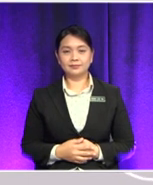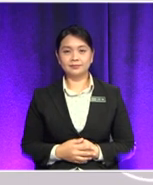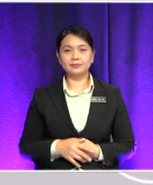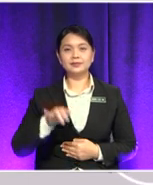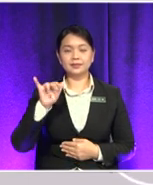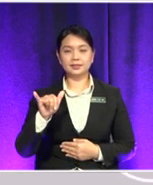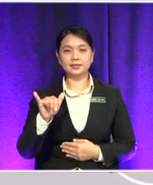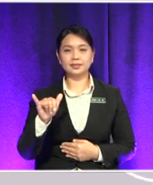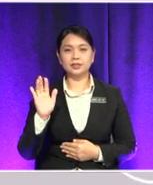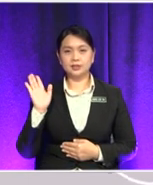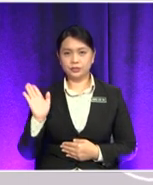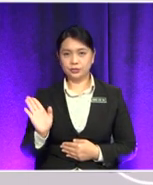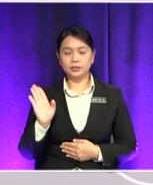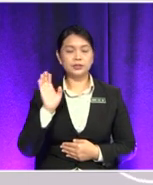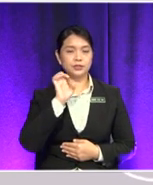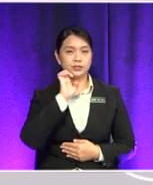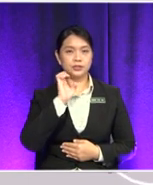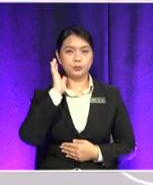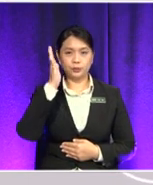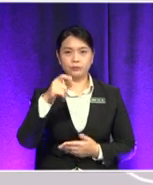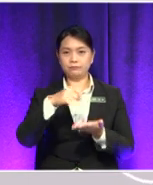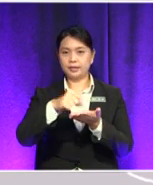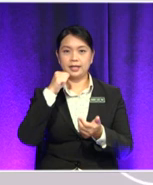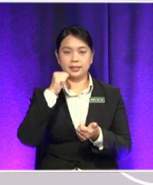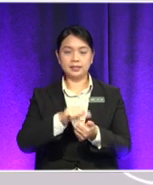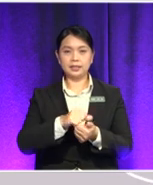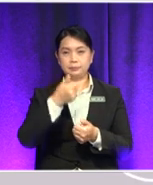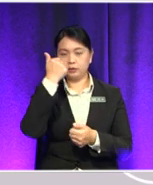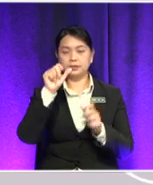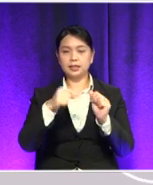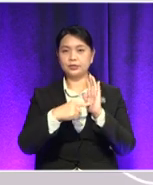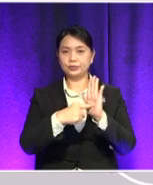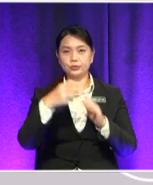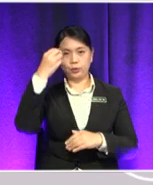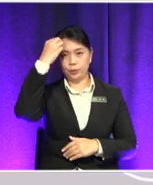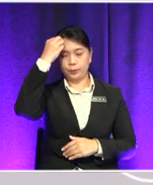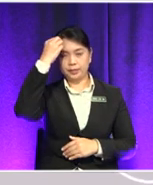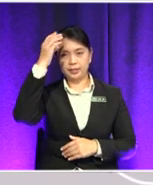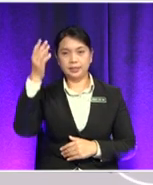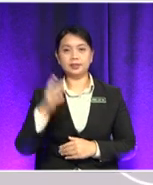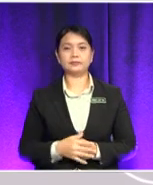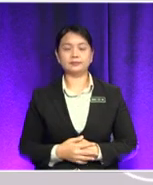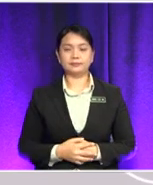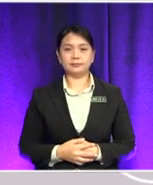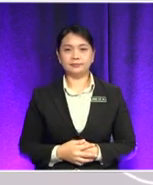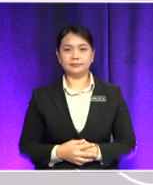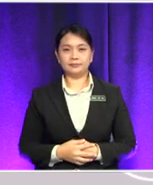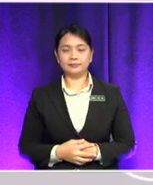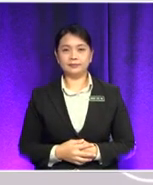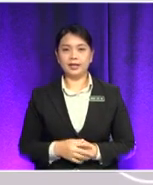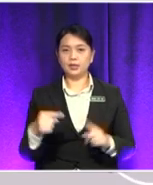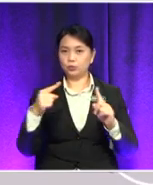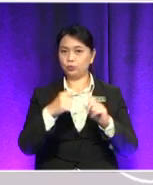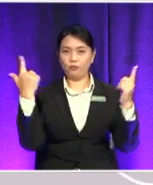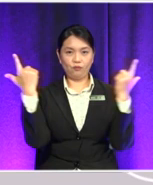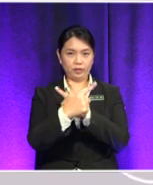Yes, I will write the letter because I can express my opinion to fight the right. Wow! So, you want to fight for